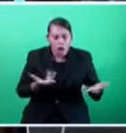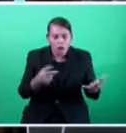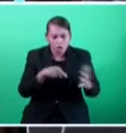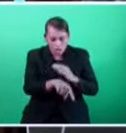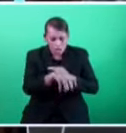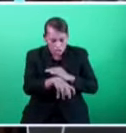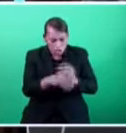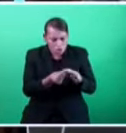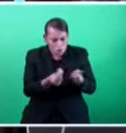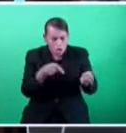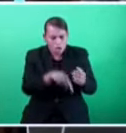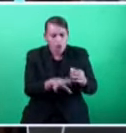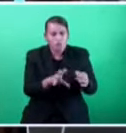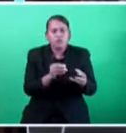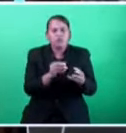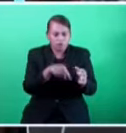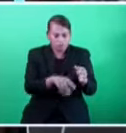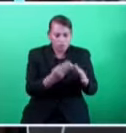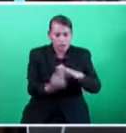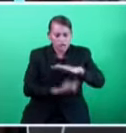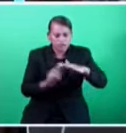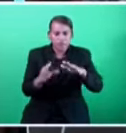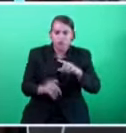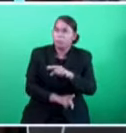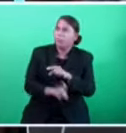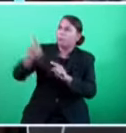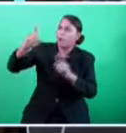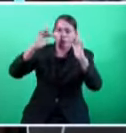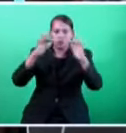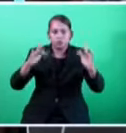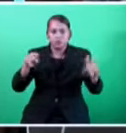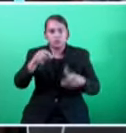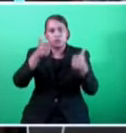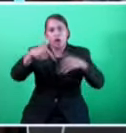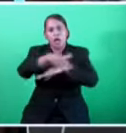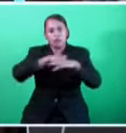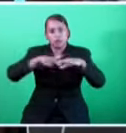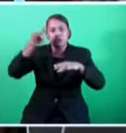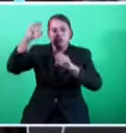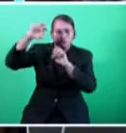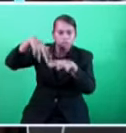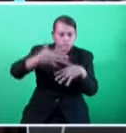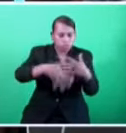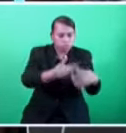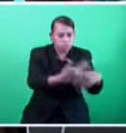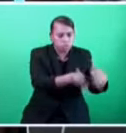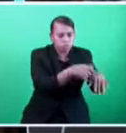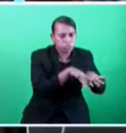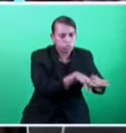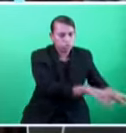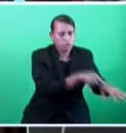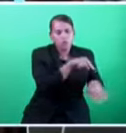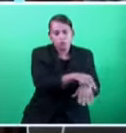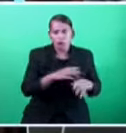the catchment from the actual arable good land. So basically, we now, within the ministry, we are talking about